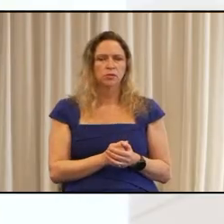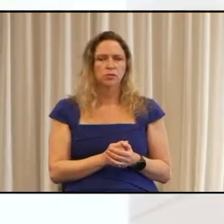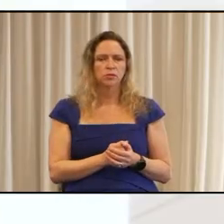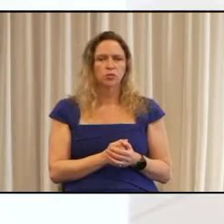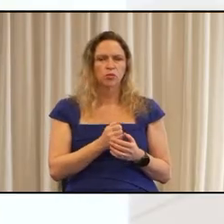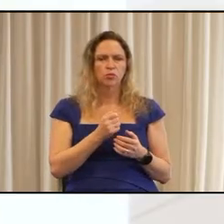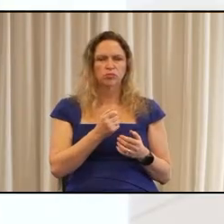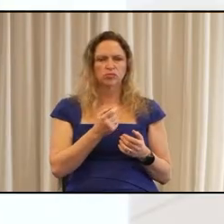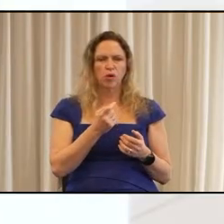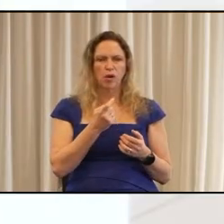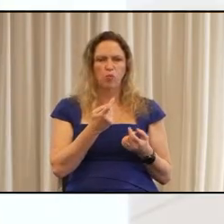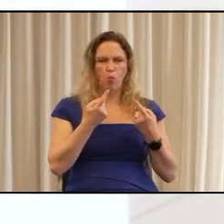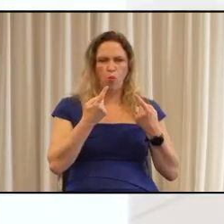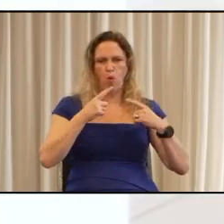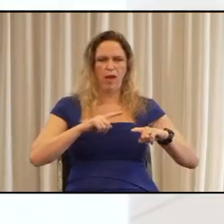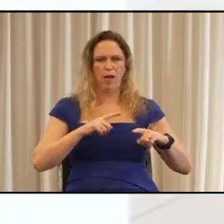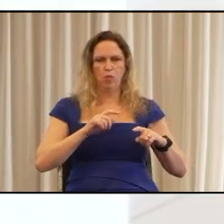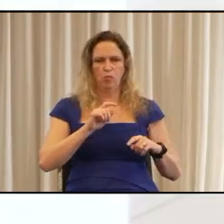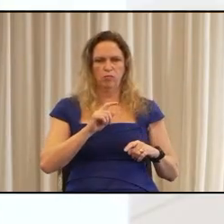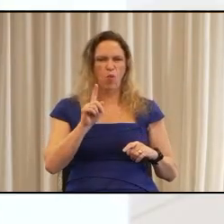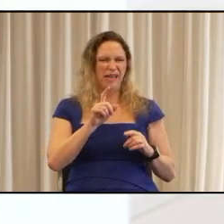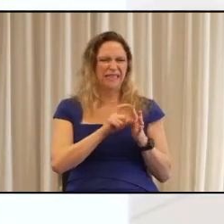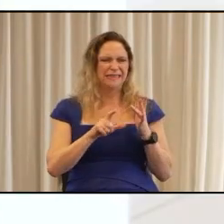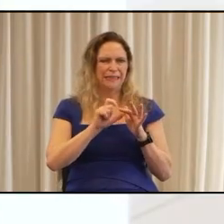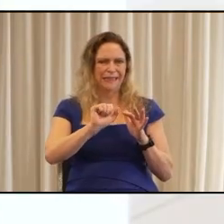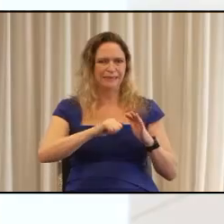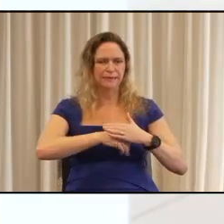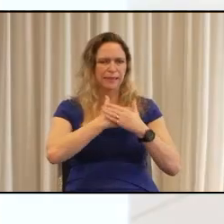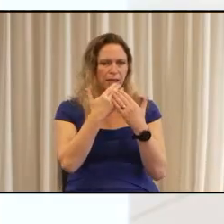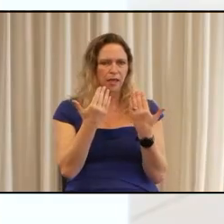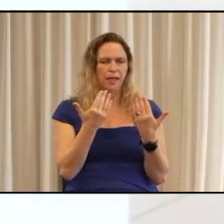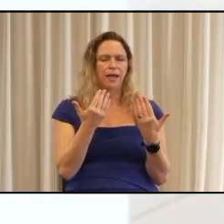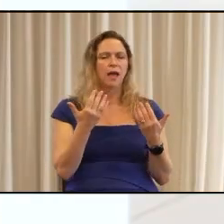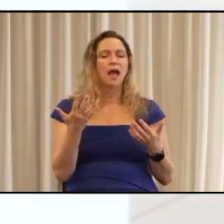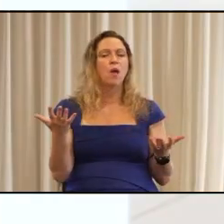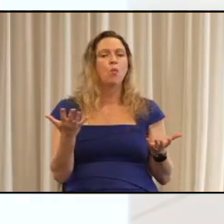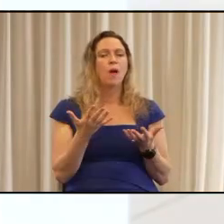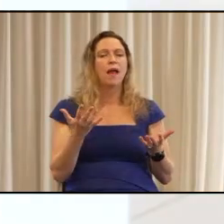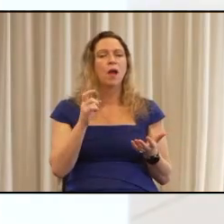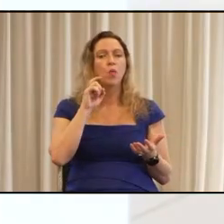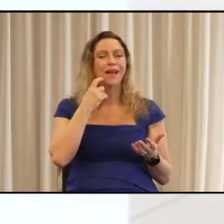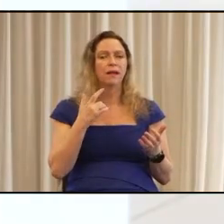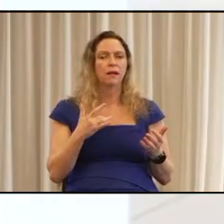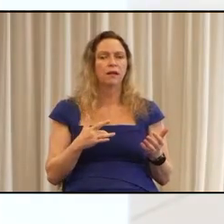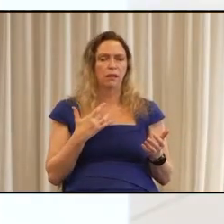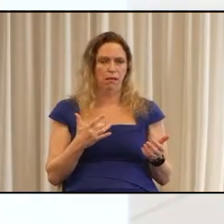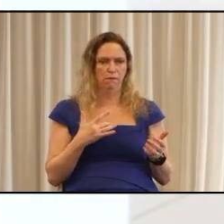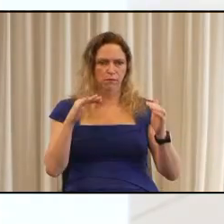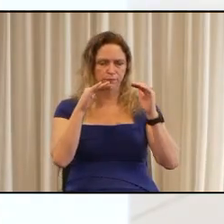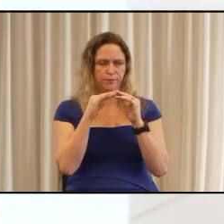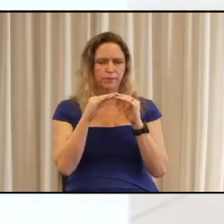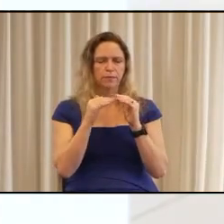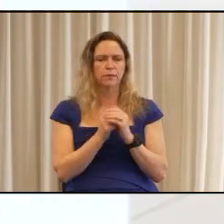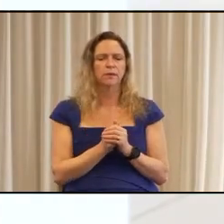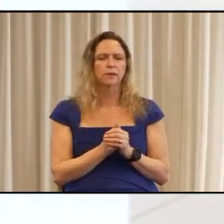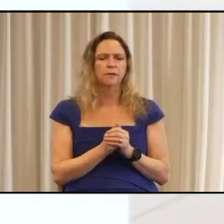during the day and where he lived. Home is really important and requires lots of thinking about,